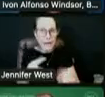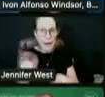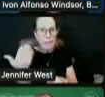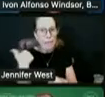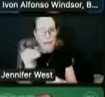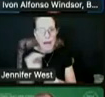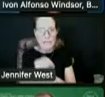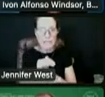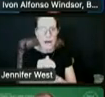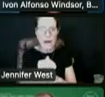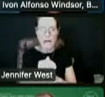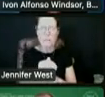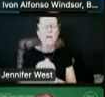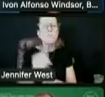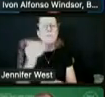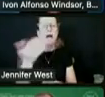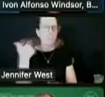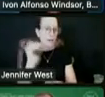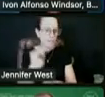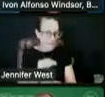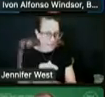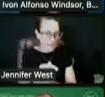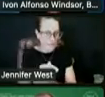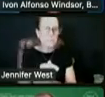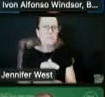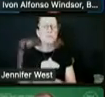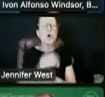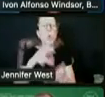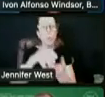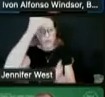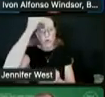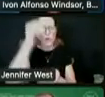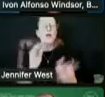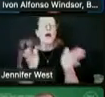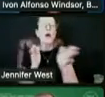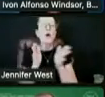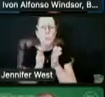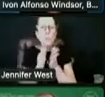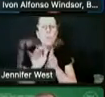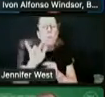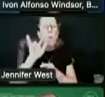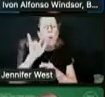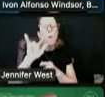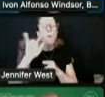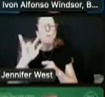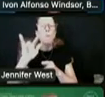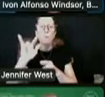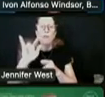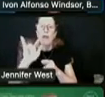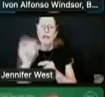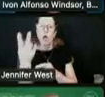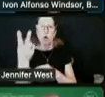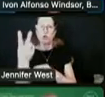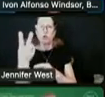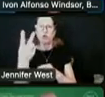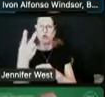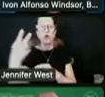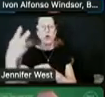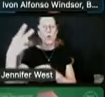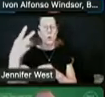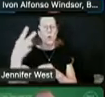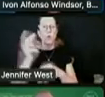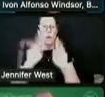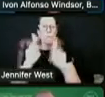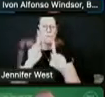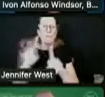5:30 yesterday evening, when we learned that a small plane, airplane with two people on board had crashed into a